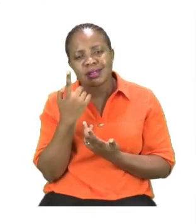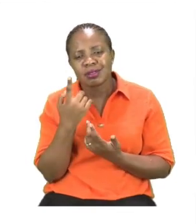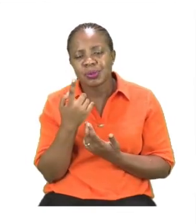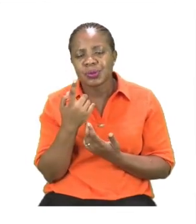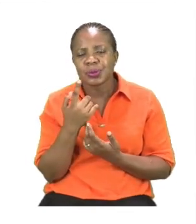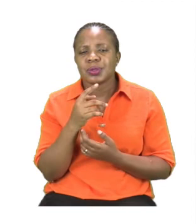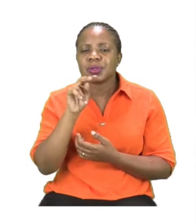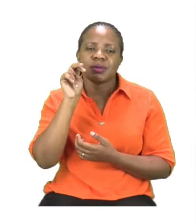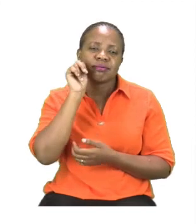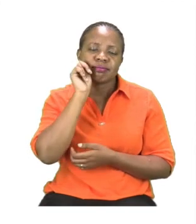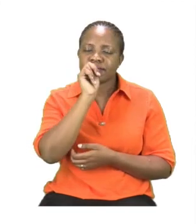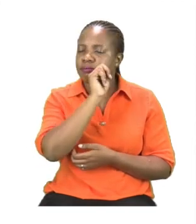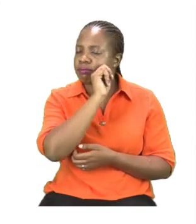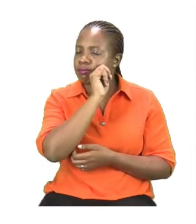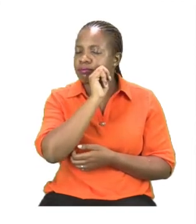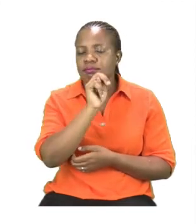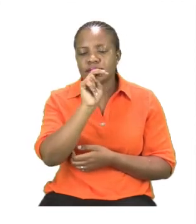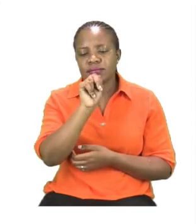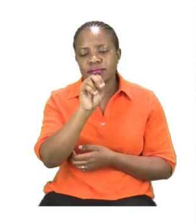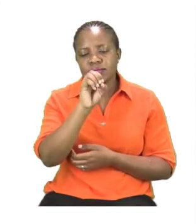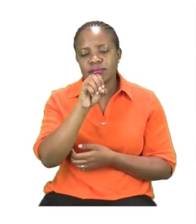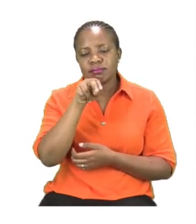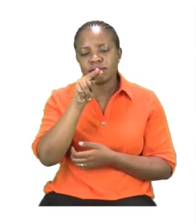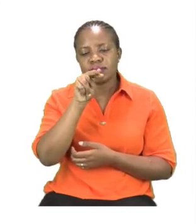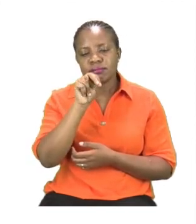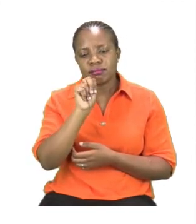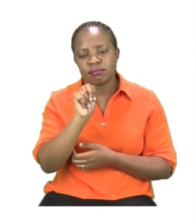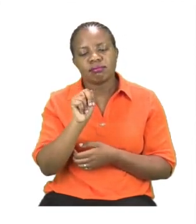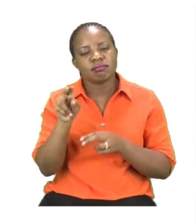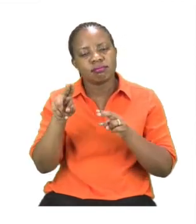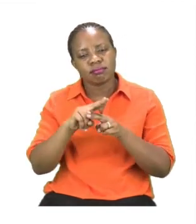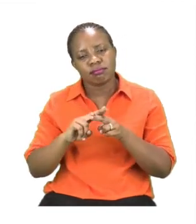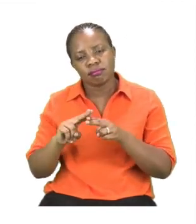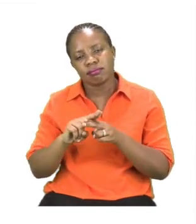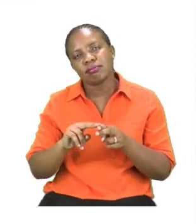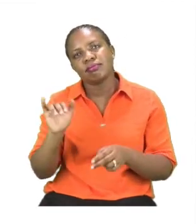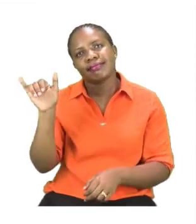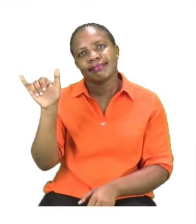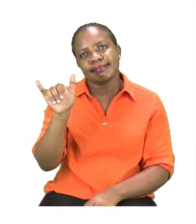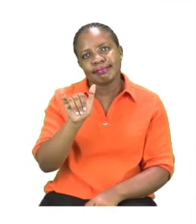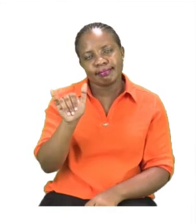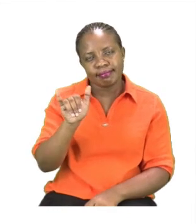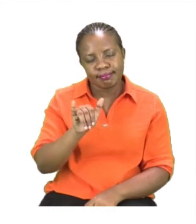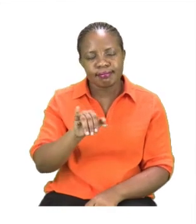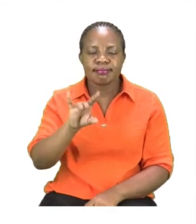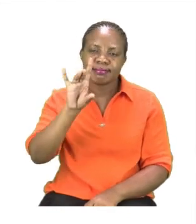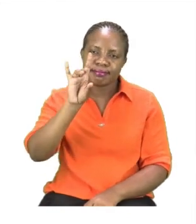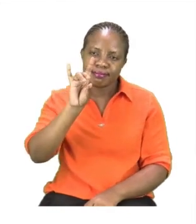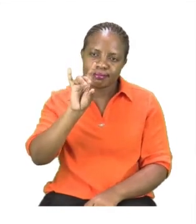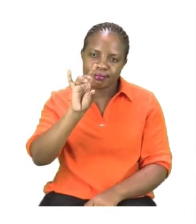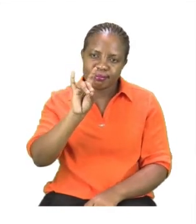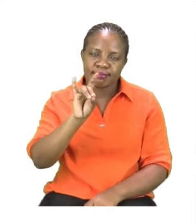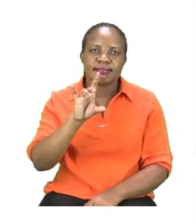going to use is the word dog. Now, we are told that the dog belongs to you.